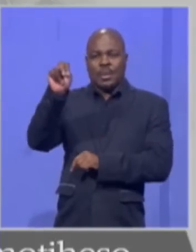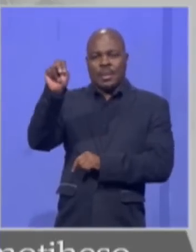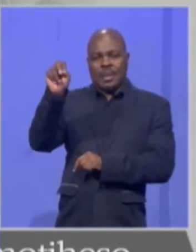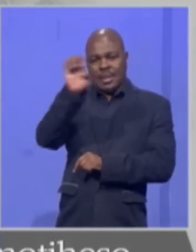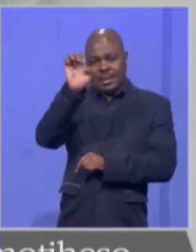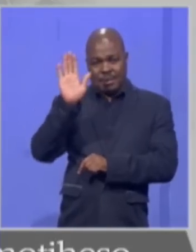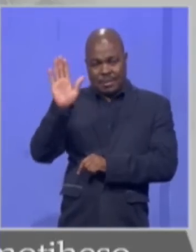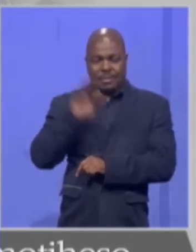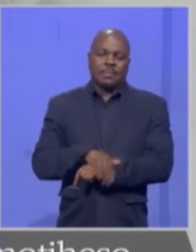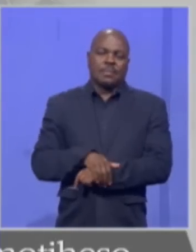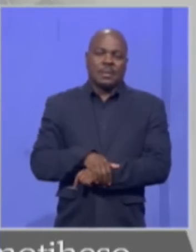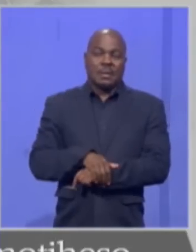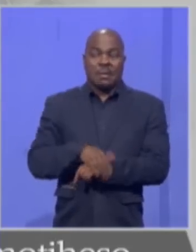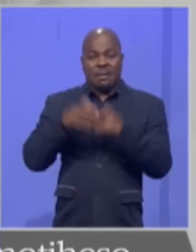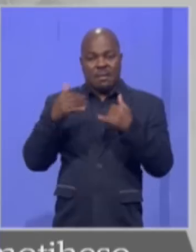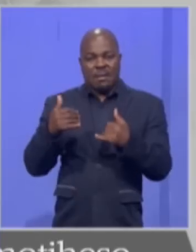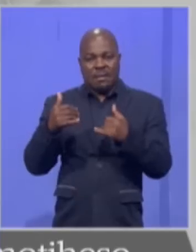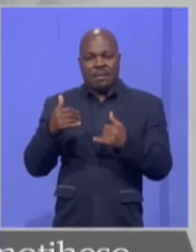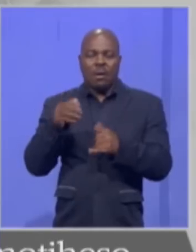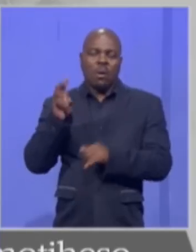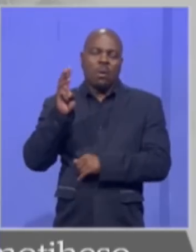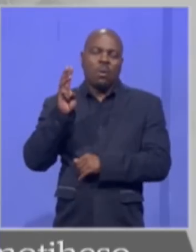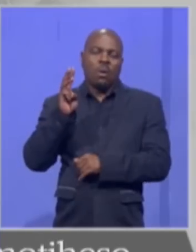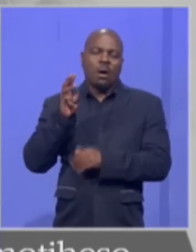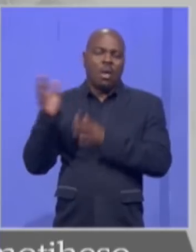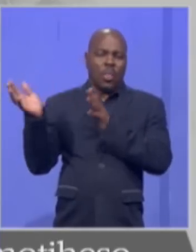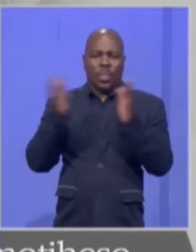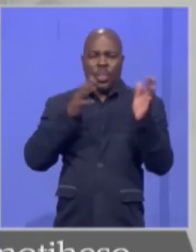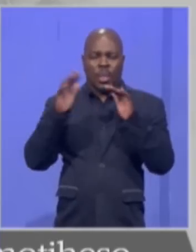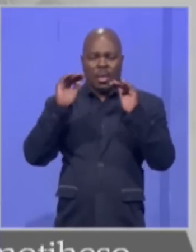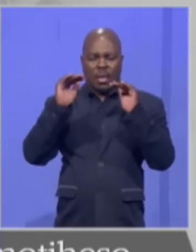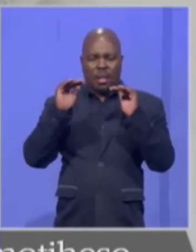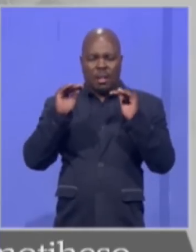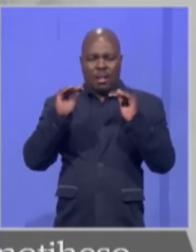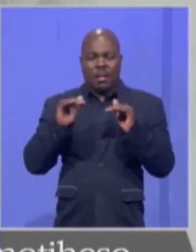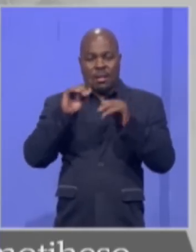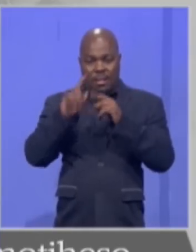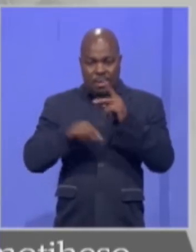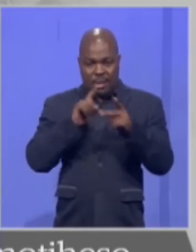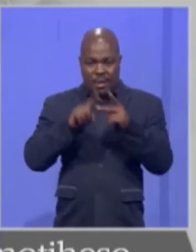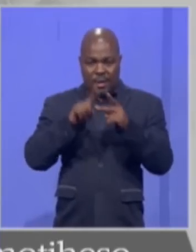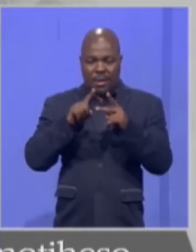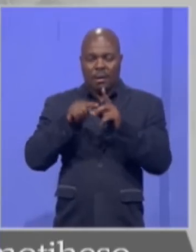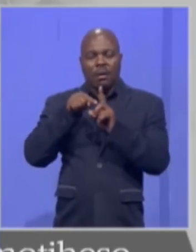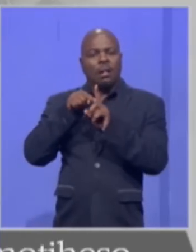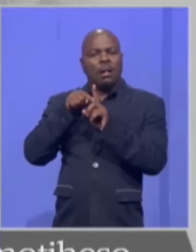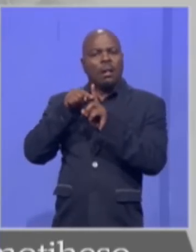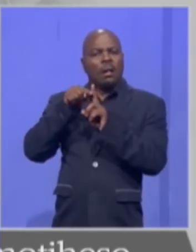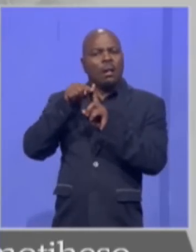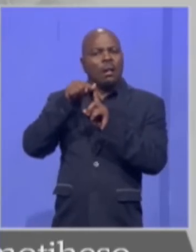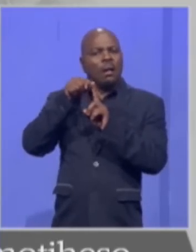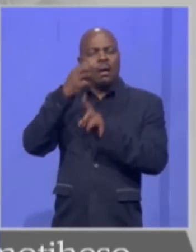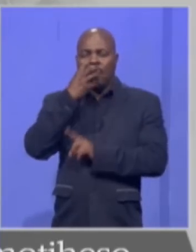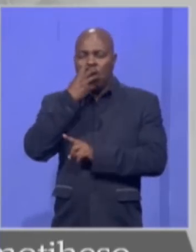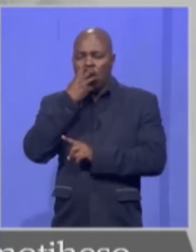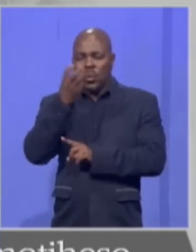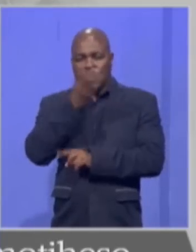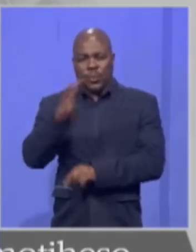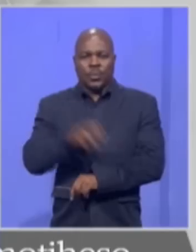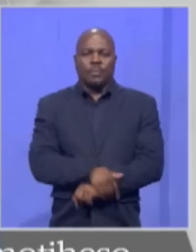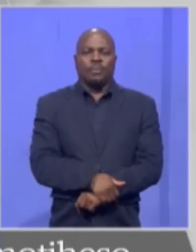which is resulting in a lot of sinking air, which eventually results in a rise in temperatures as the air sinks.